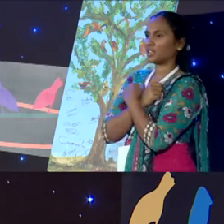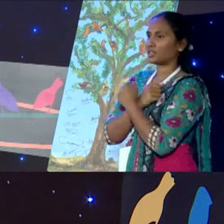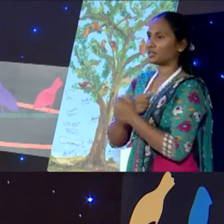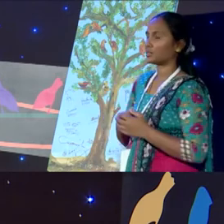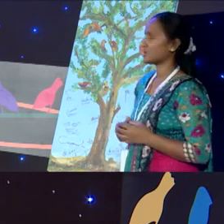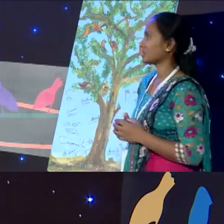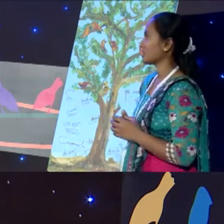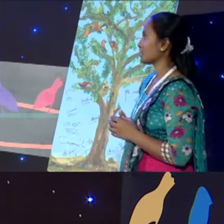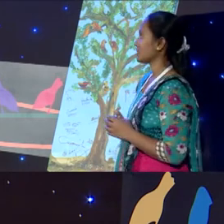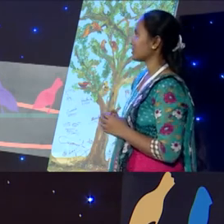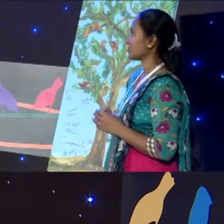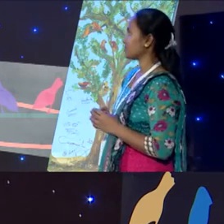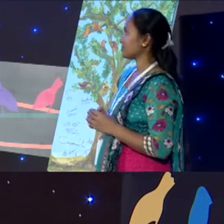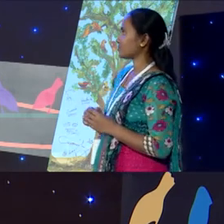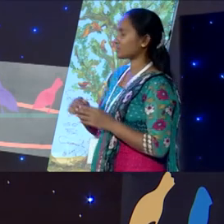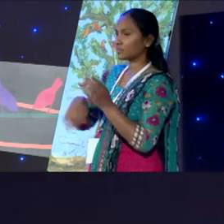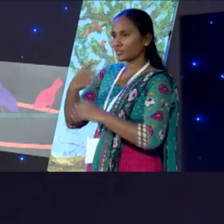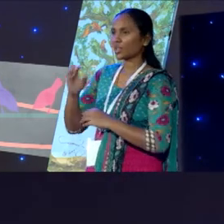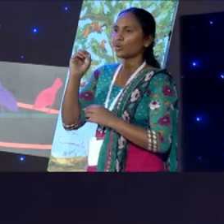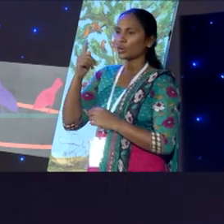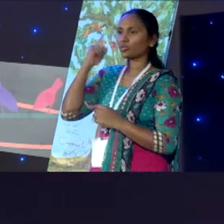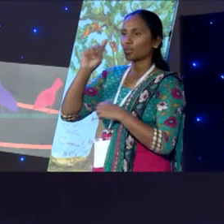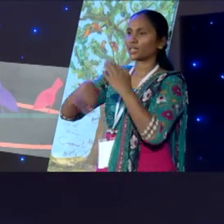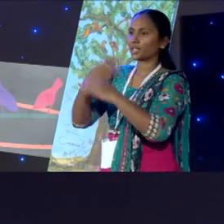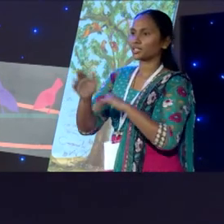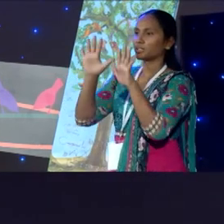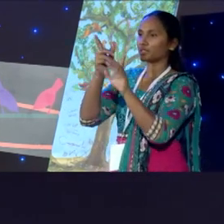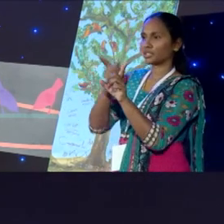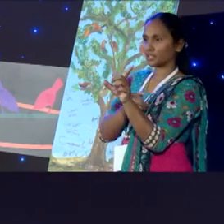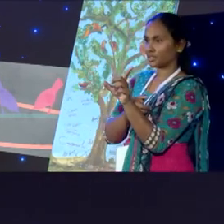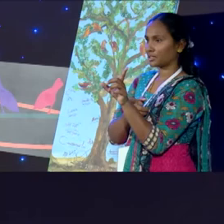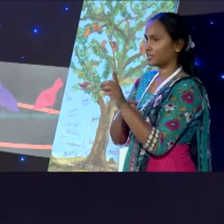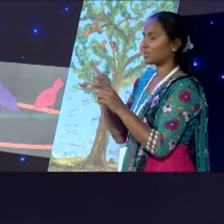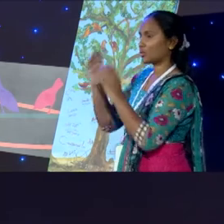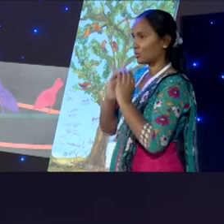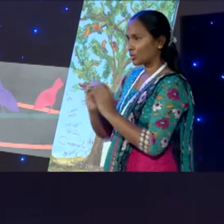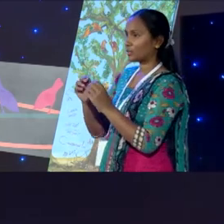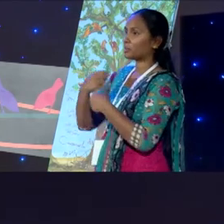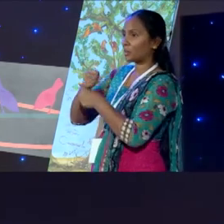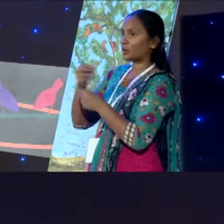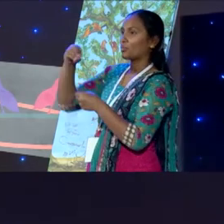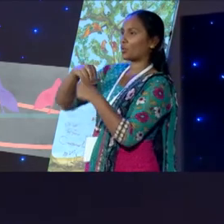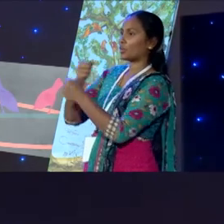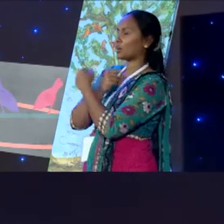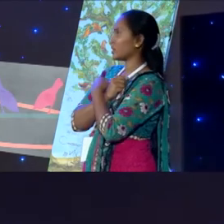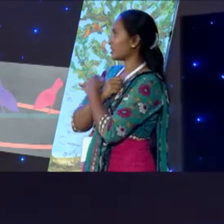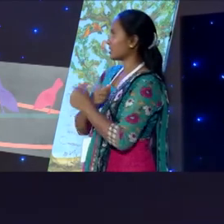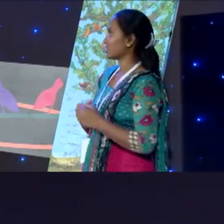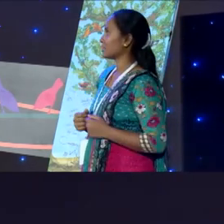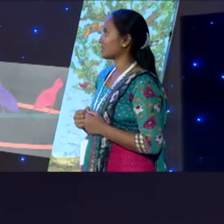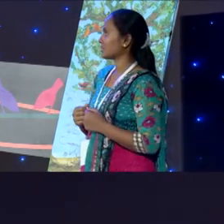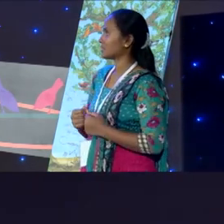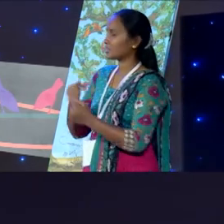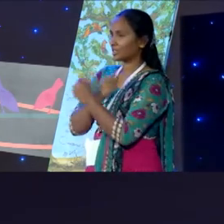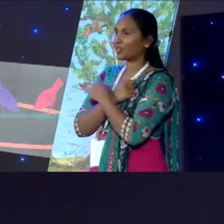knew that to be okay for the next 10 years and continue doing this, I have to create more love. Because love was selling, right? Love